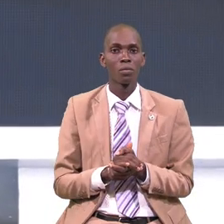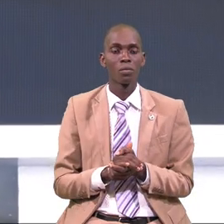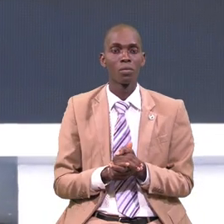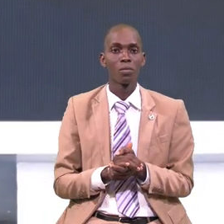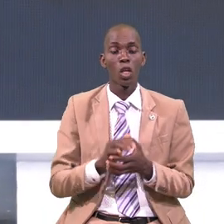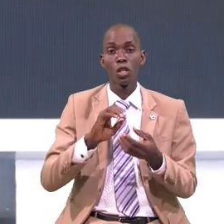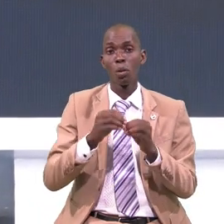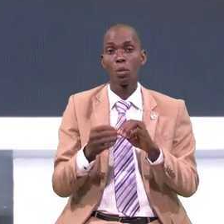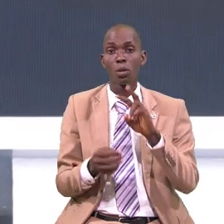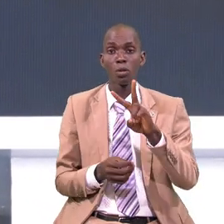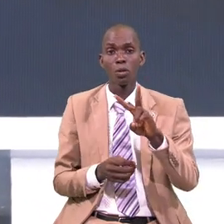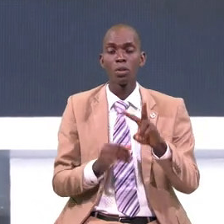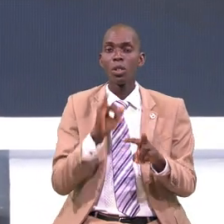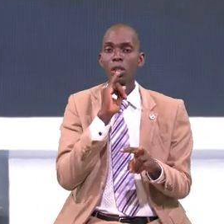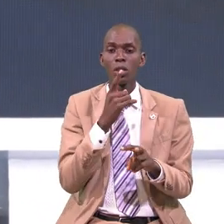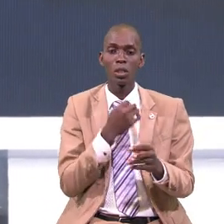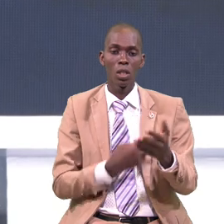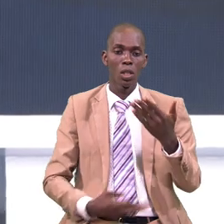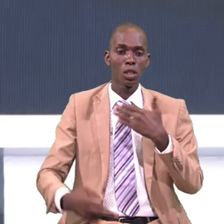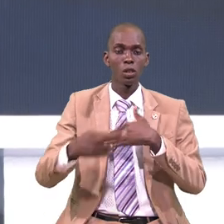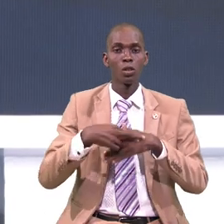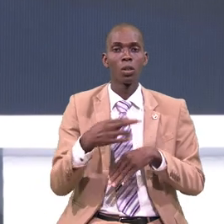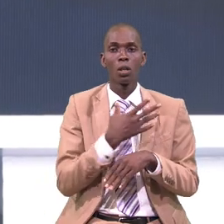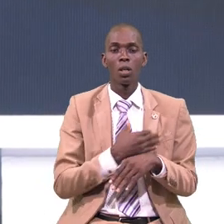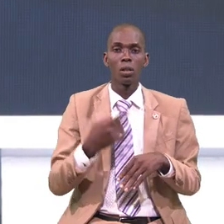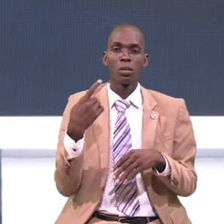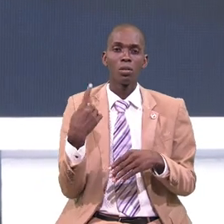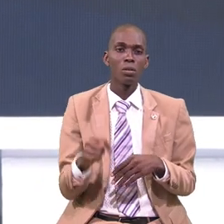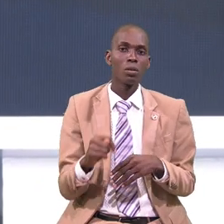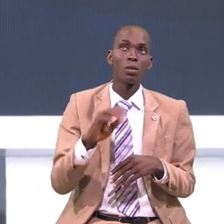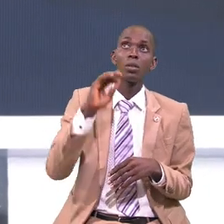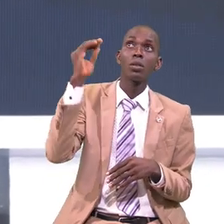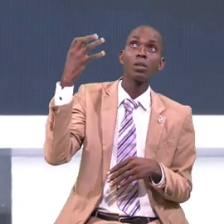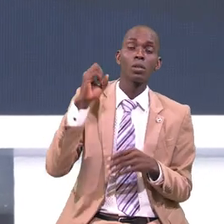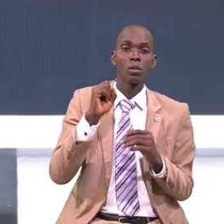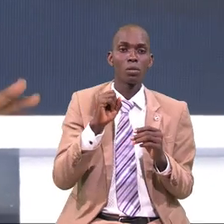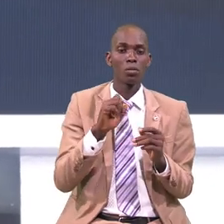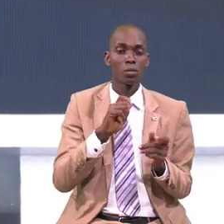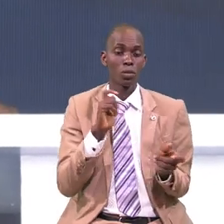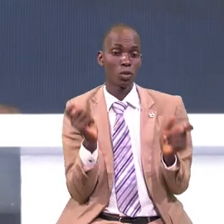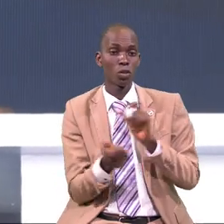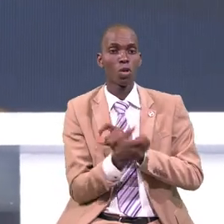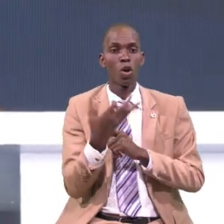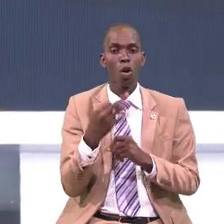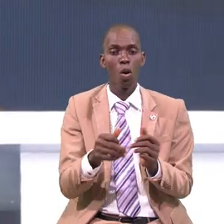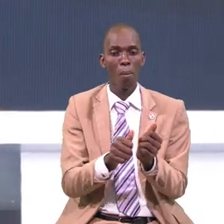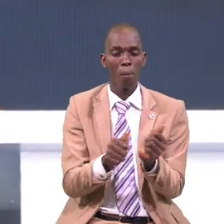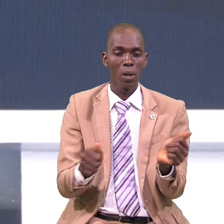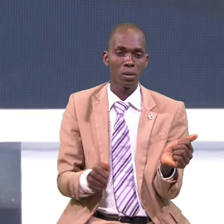Number two is the restoration and the gracious transformation of backsliders.